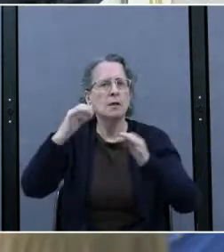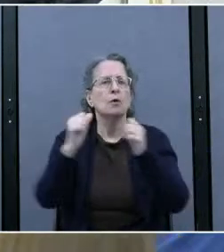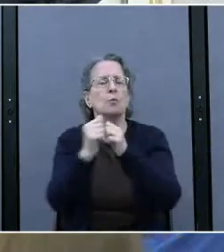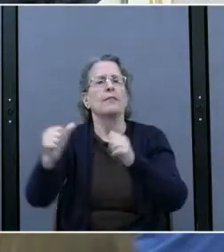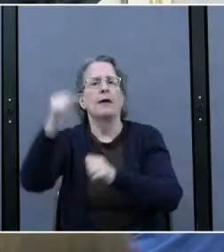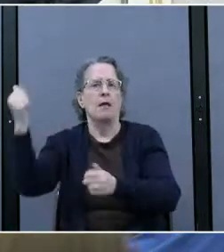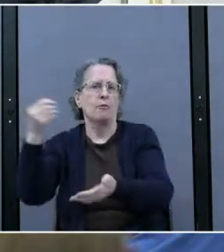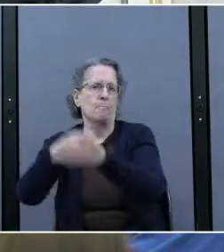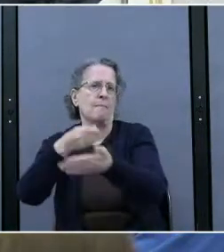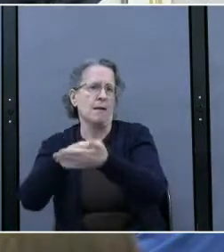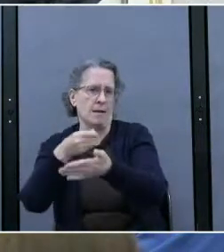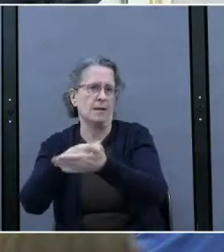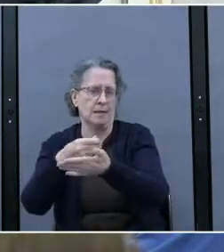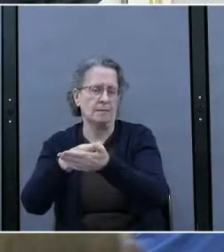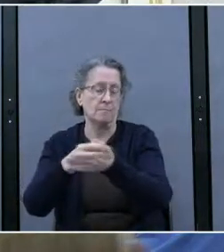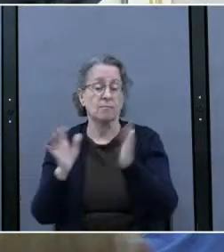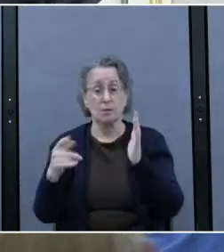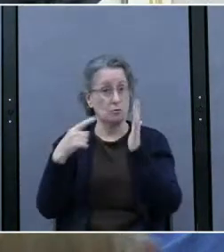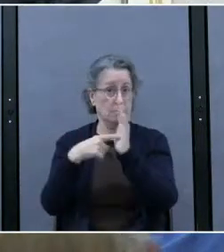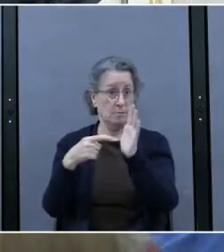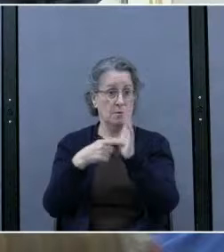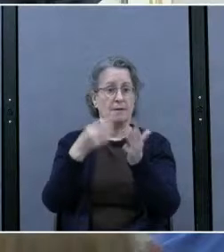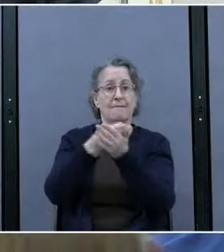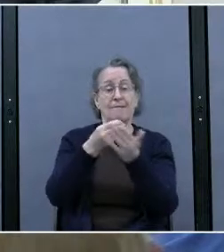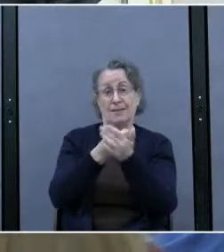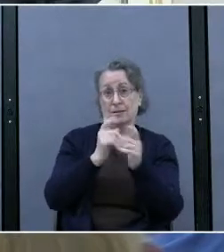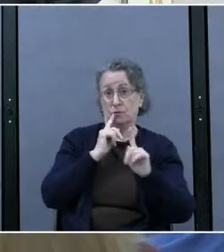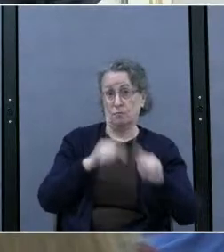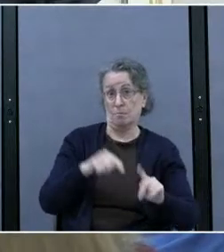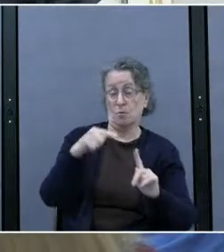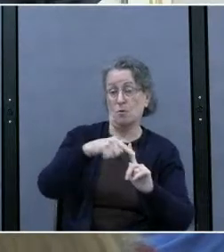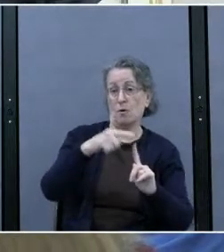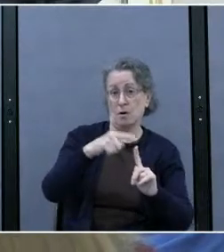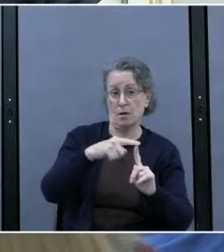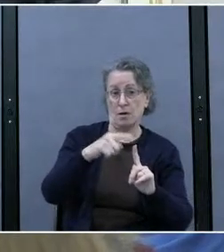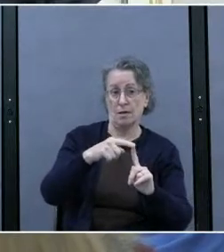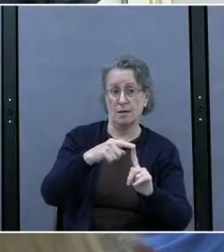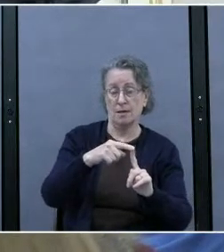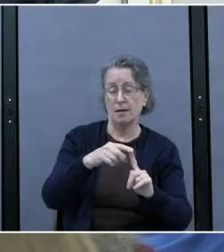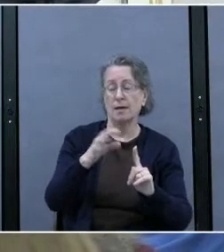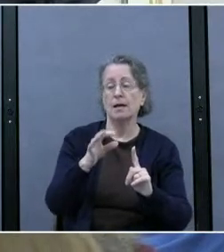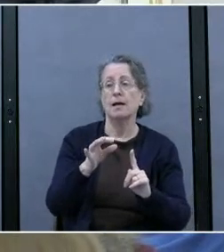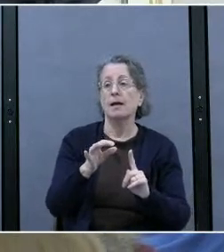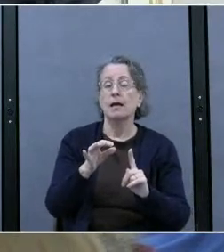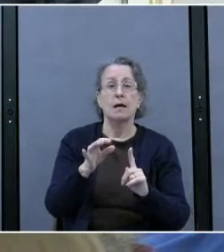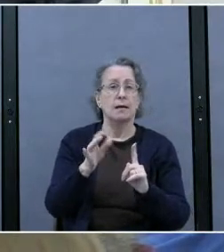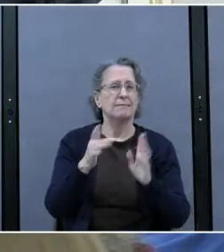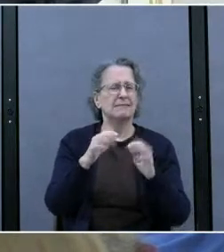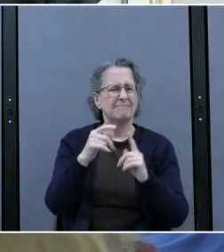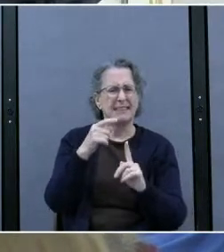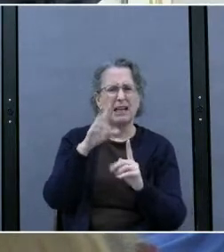you look right through the finance report, you know, the special funds, the